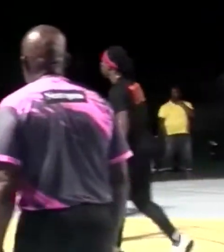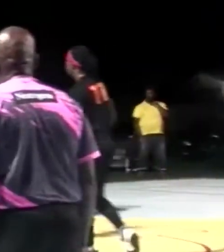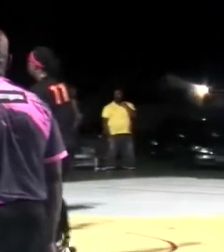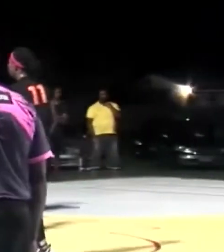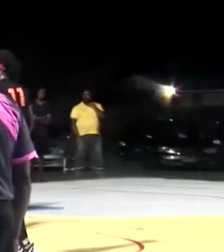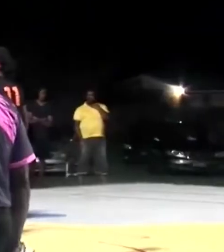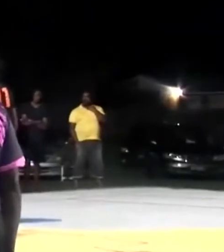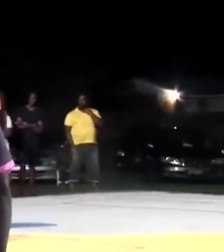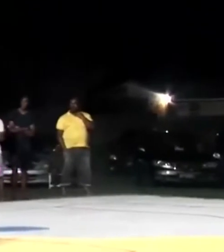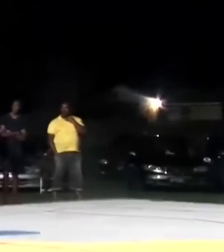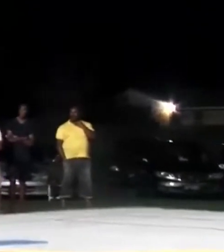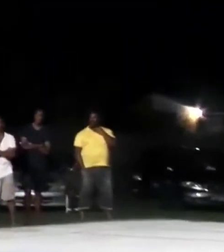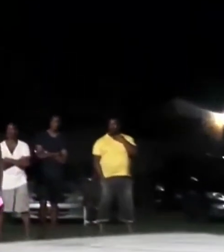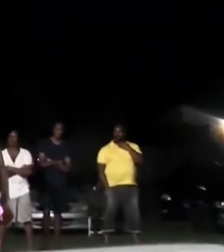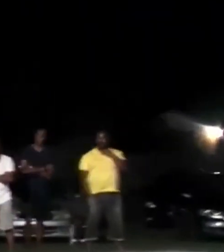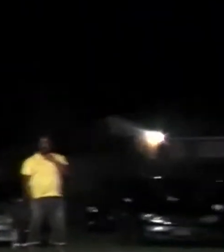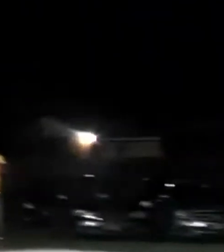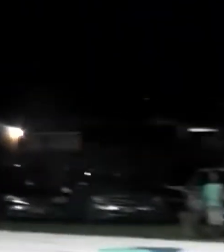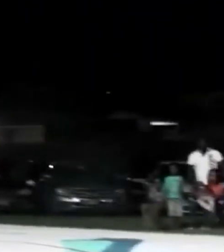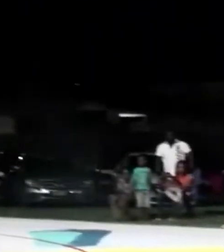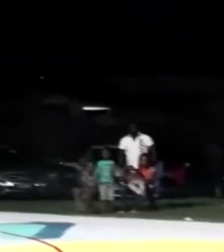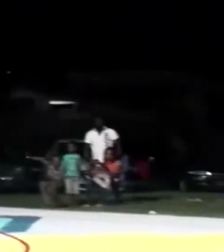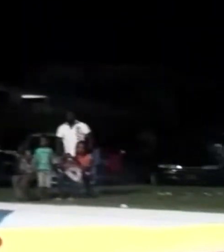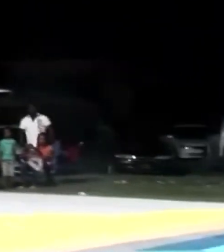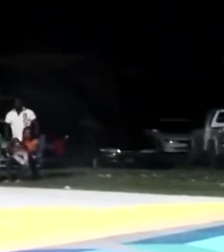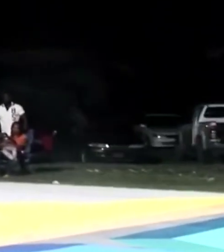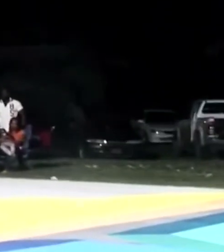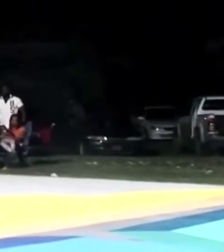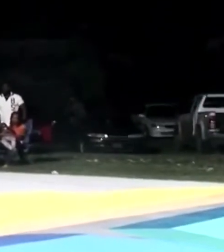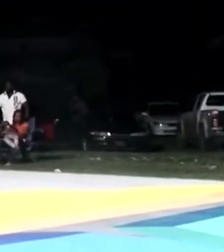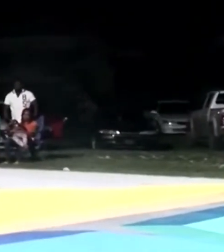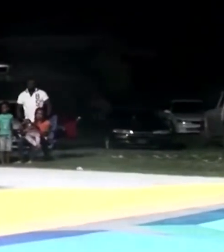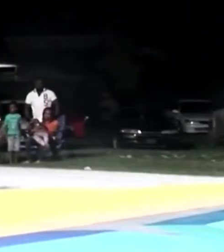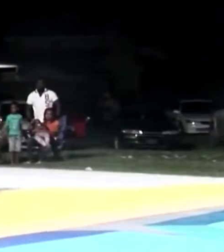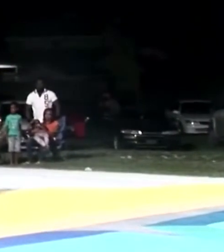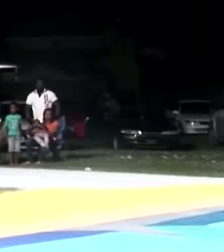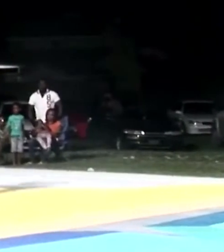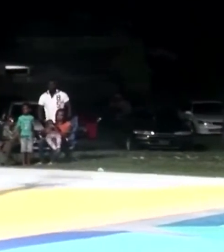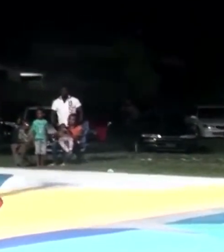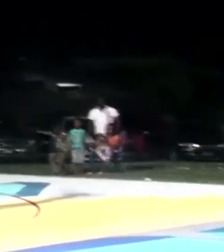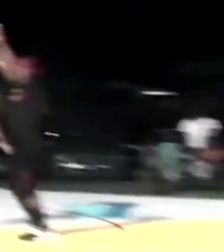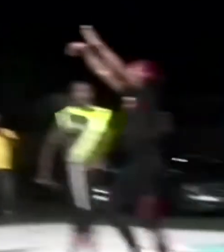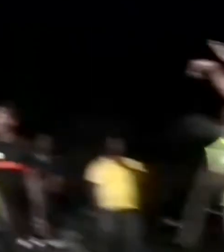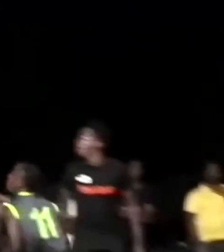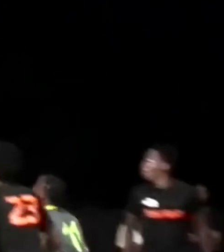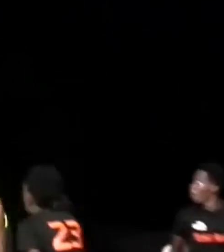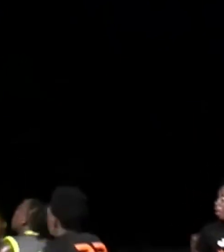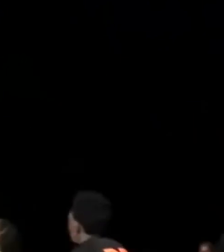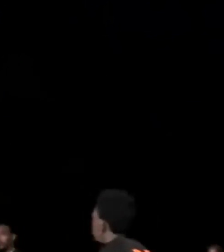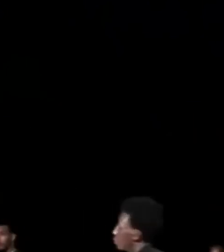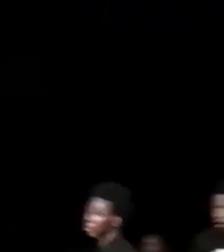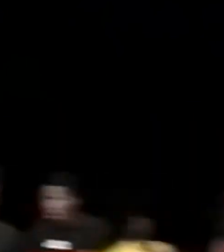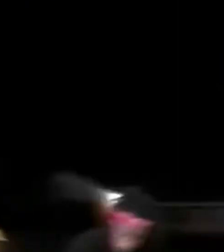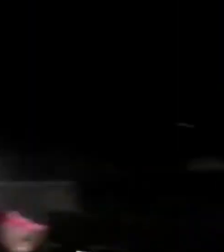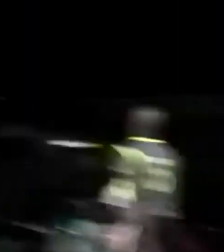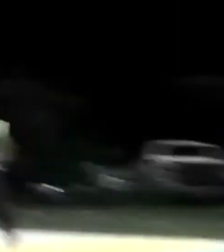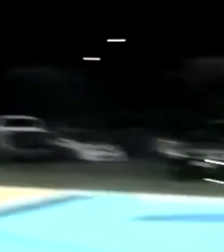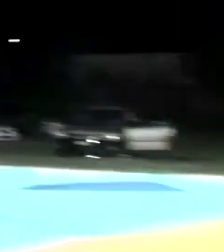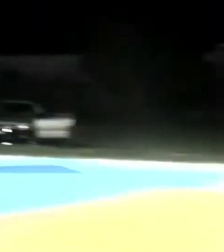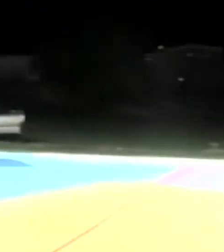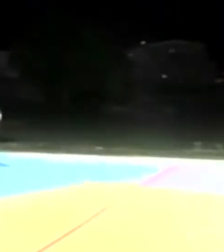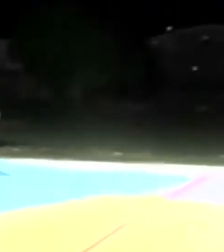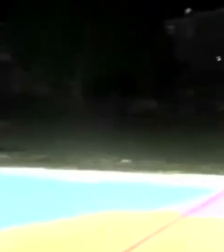figures as a number of their efforts were fiercely contested. Christian Taylor with some room to operate, nails it. Game